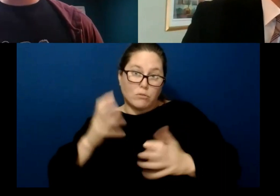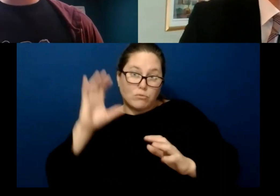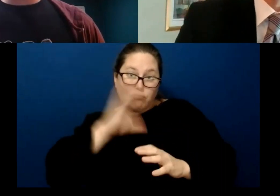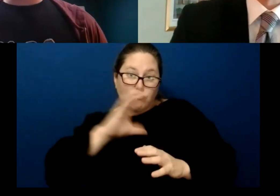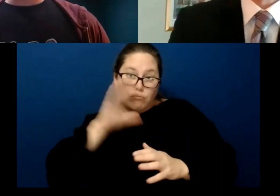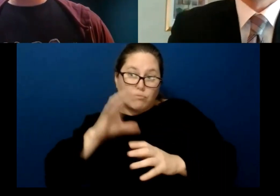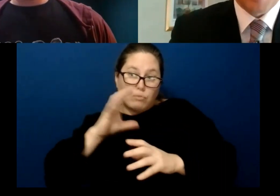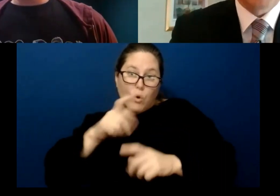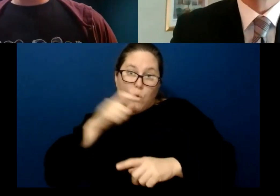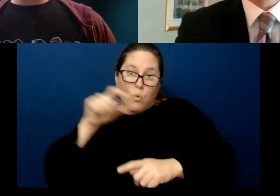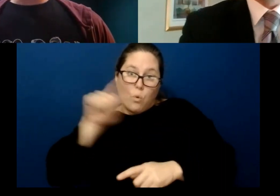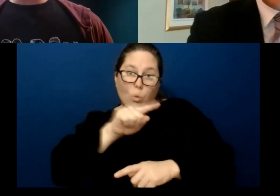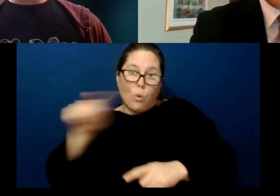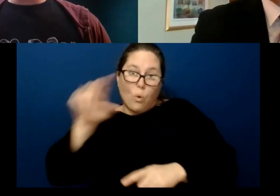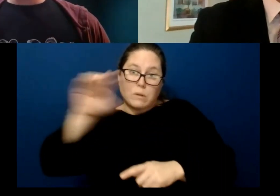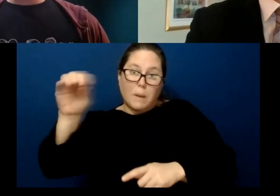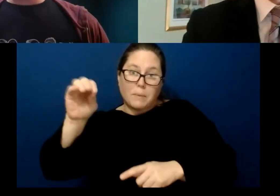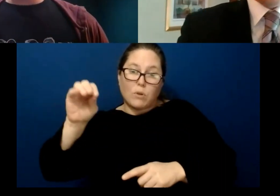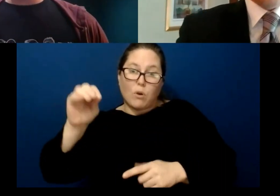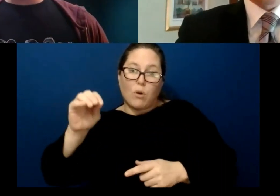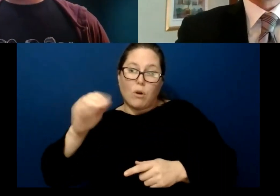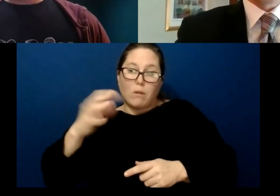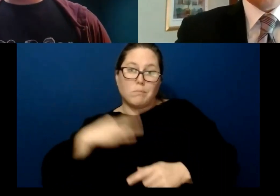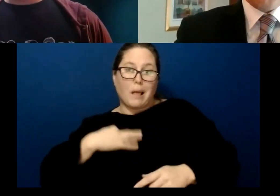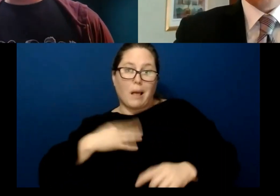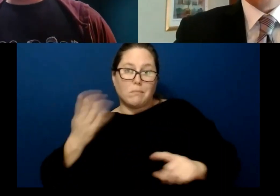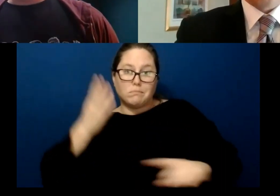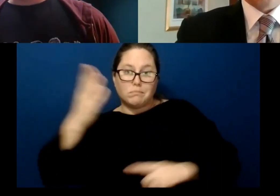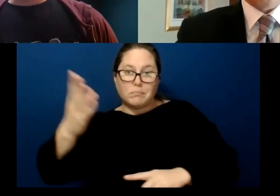who those companies are, maybe find games that you see